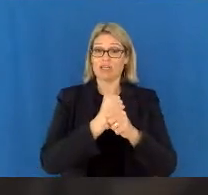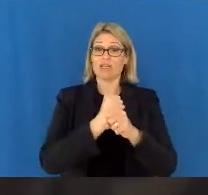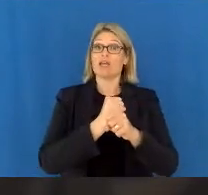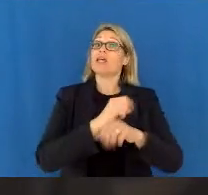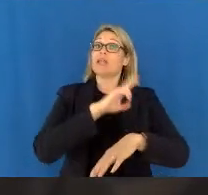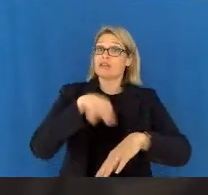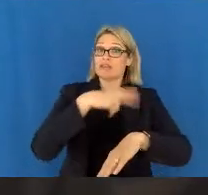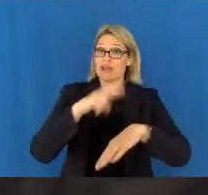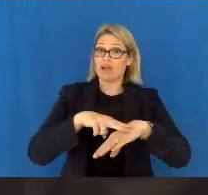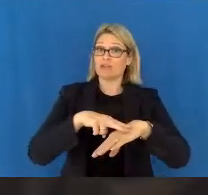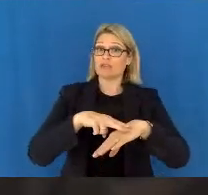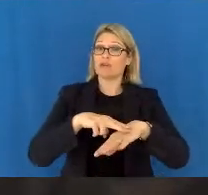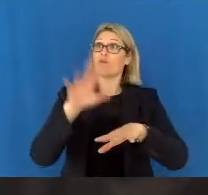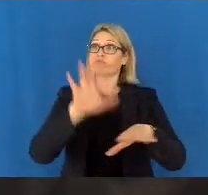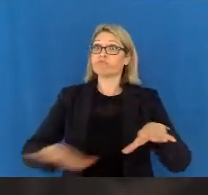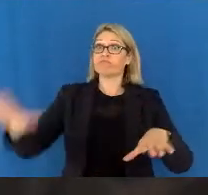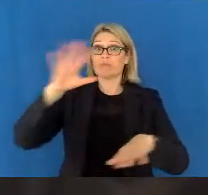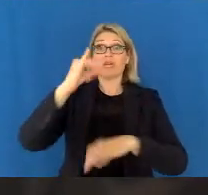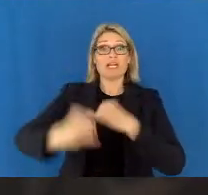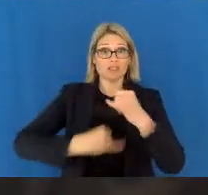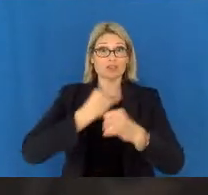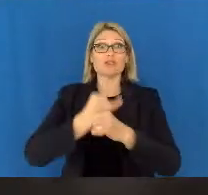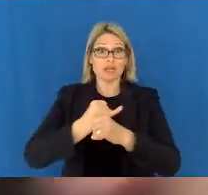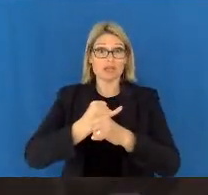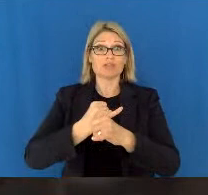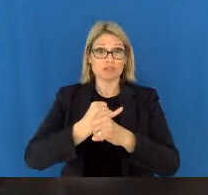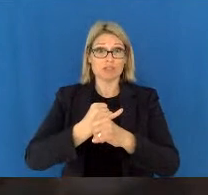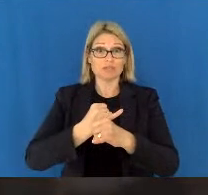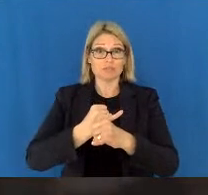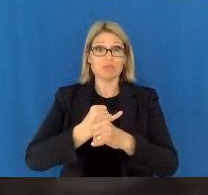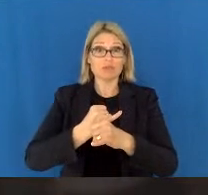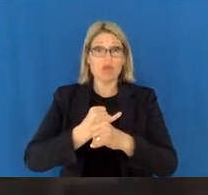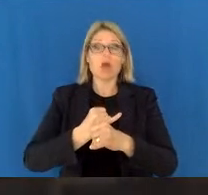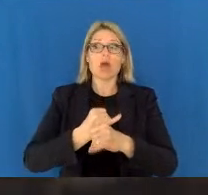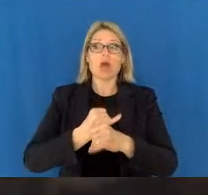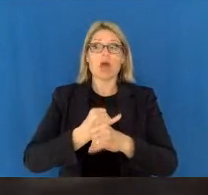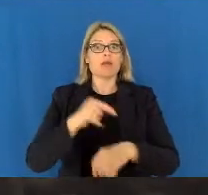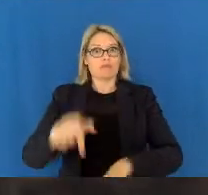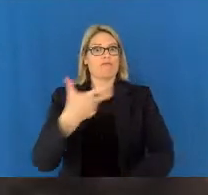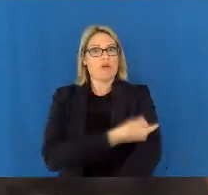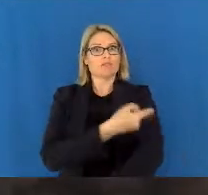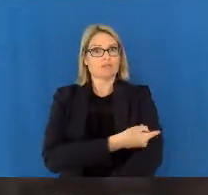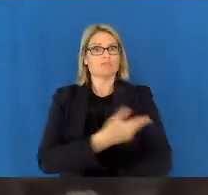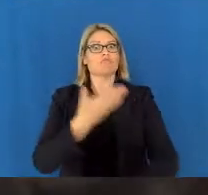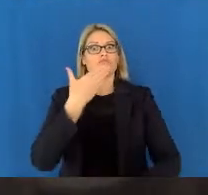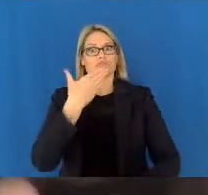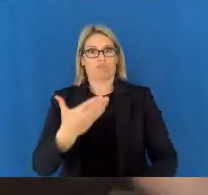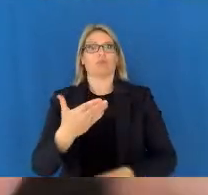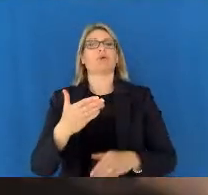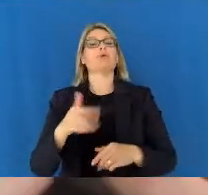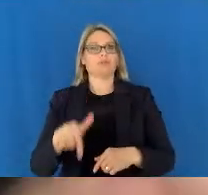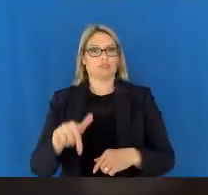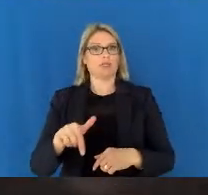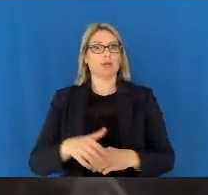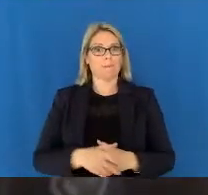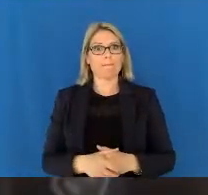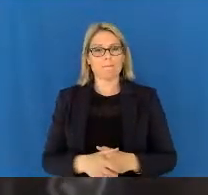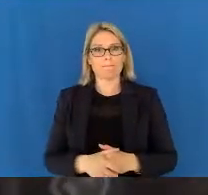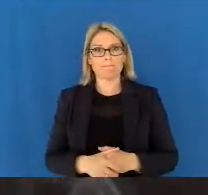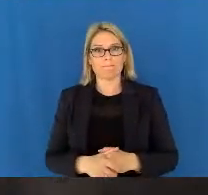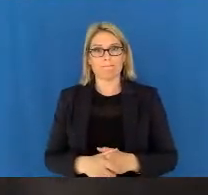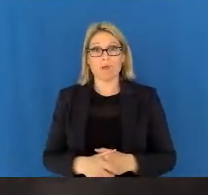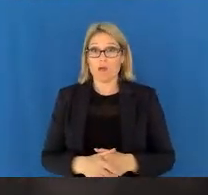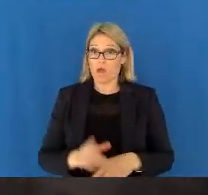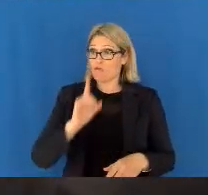internationally, Vite, là. Ça va bien. En mots. things are going very well. No, but really, I